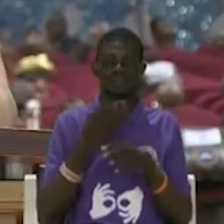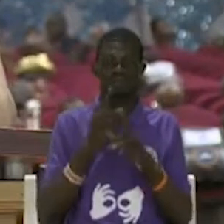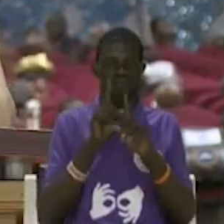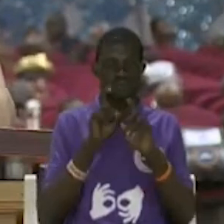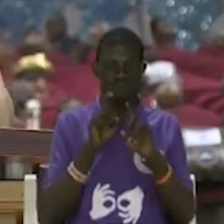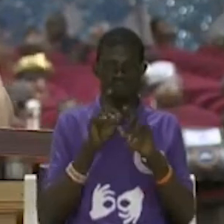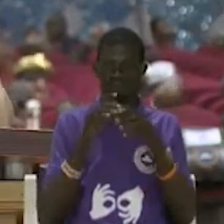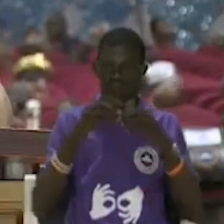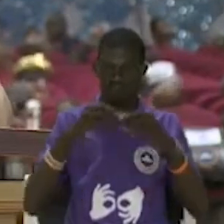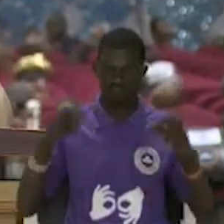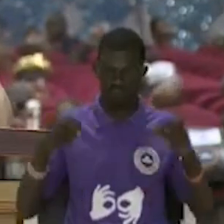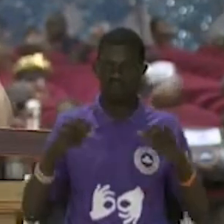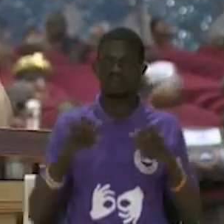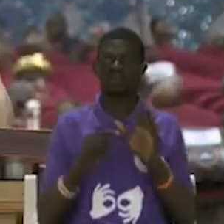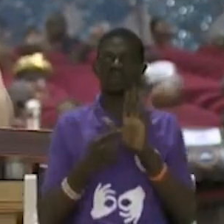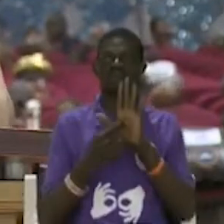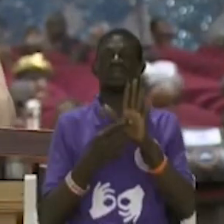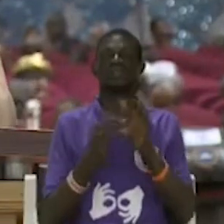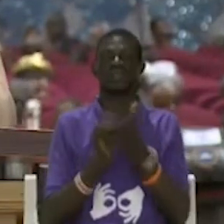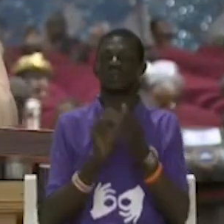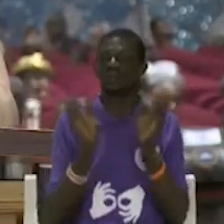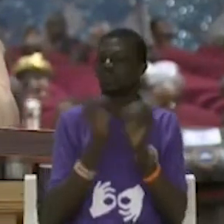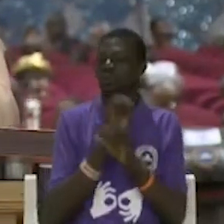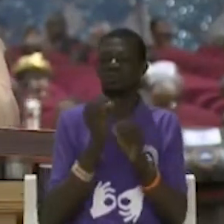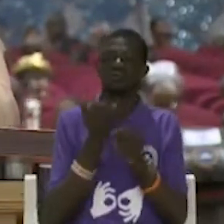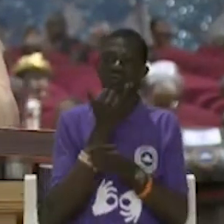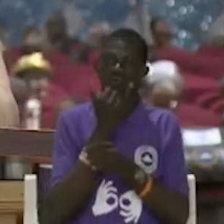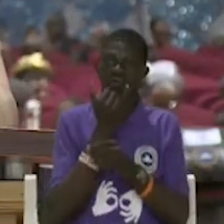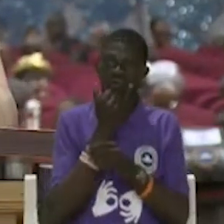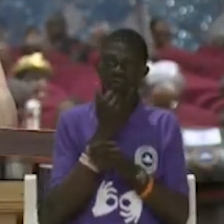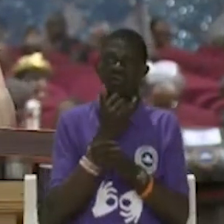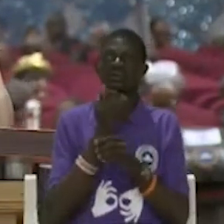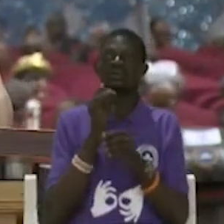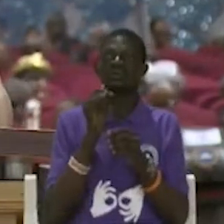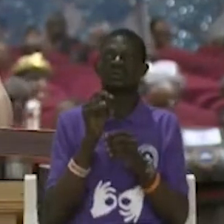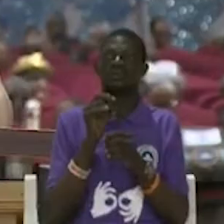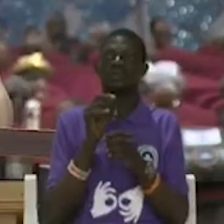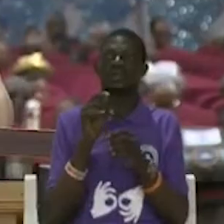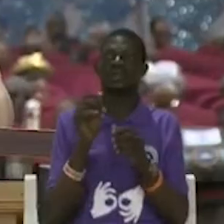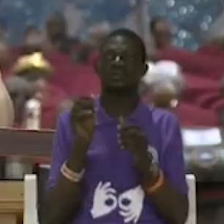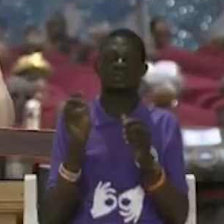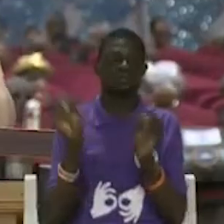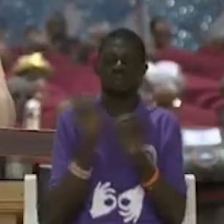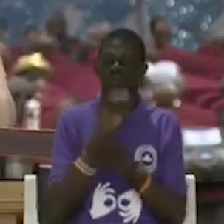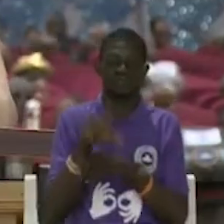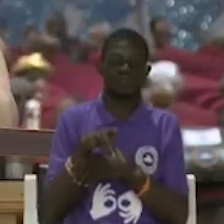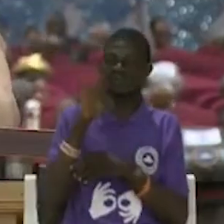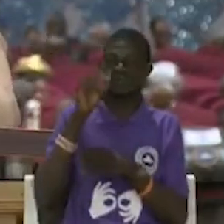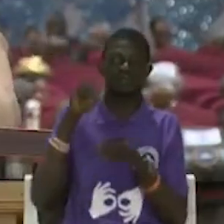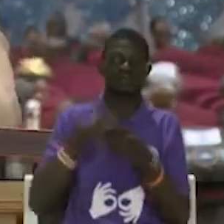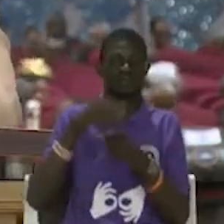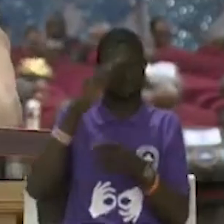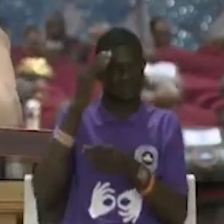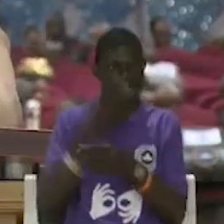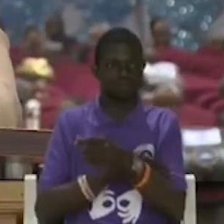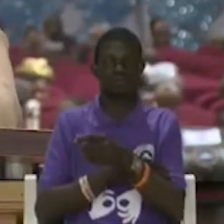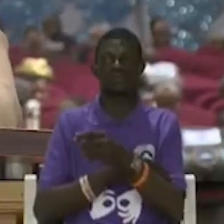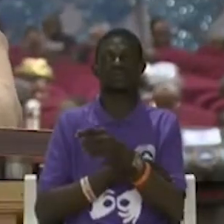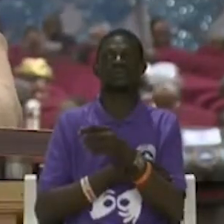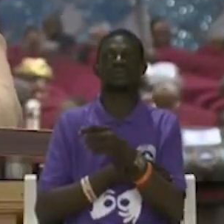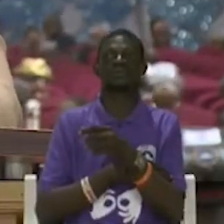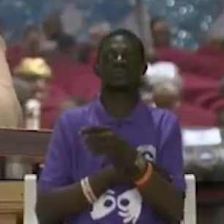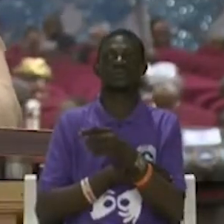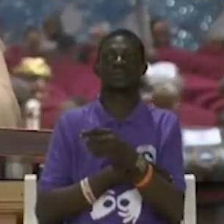came out indicating that nothing was wrong, neither was anything found in his son.